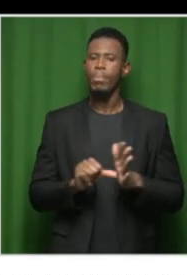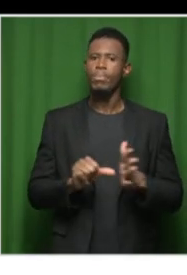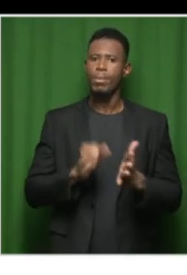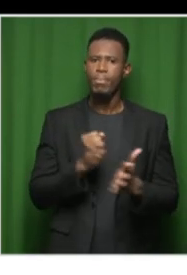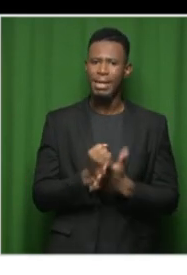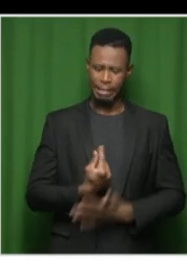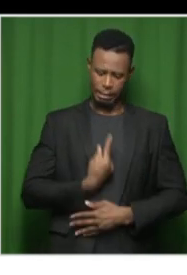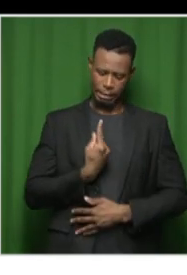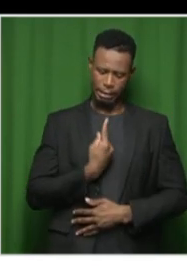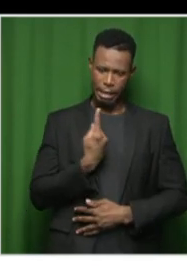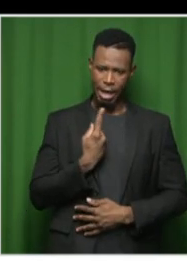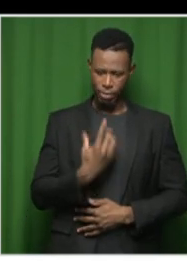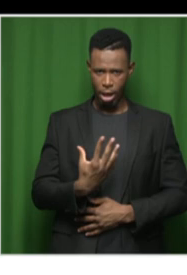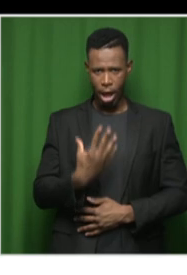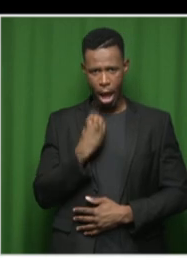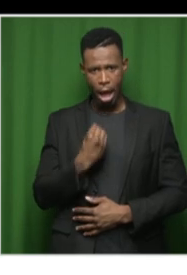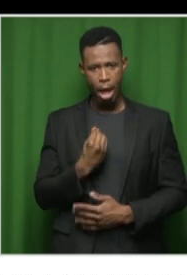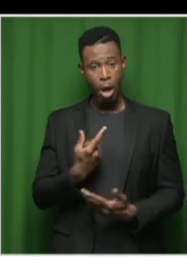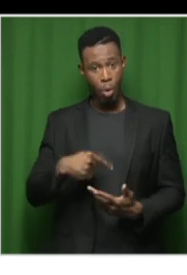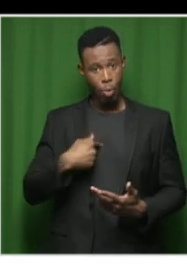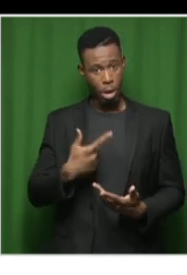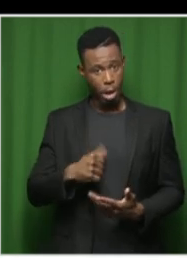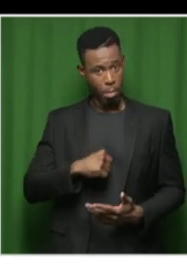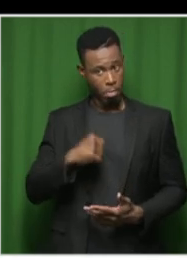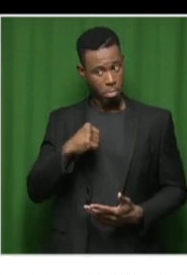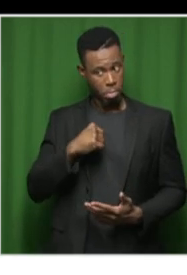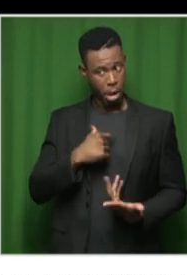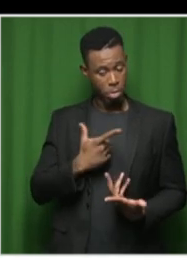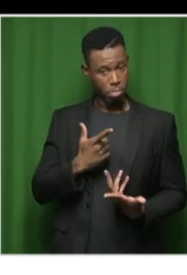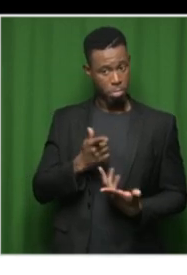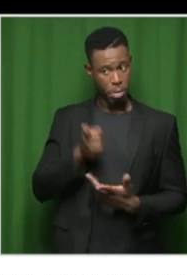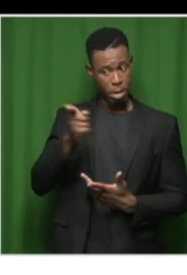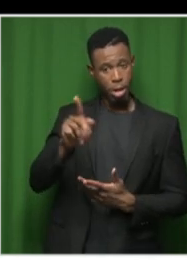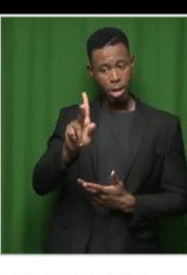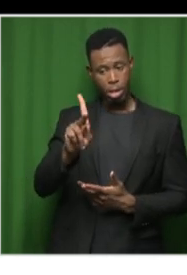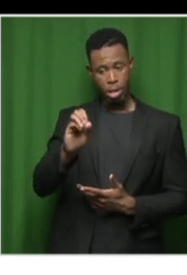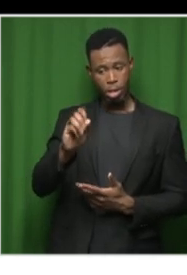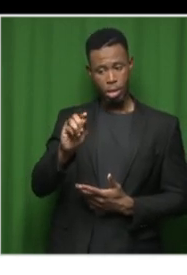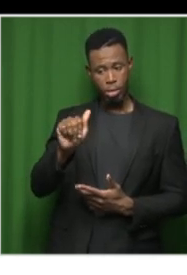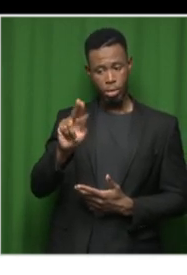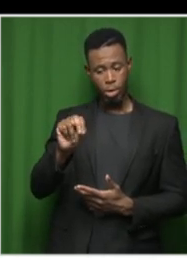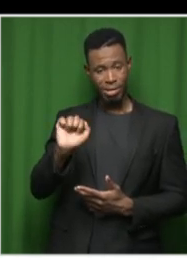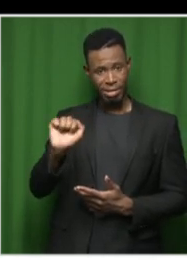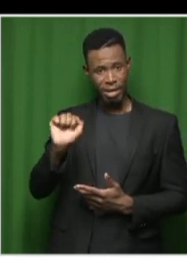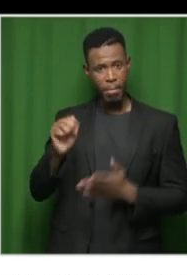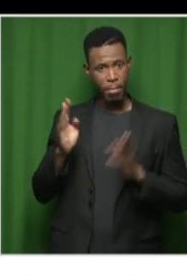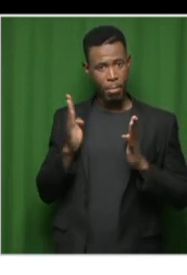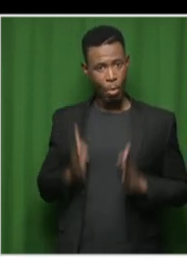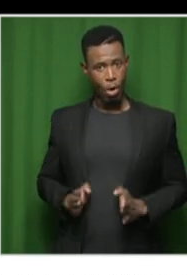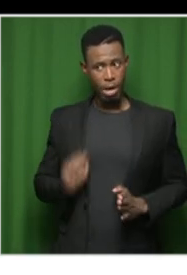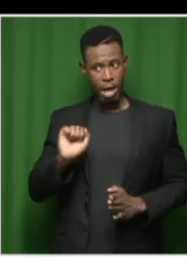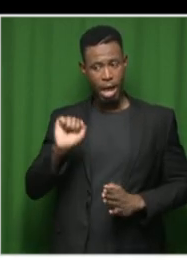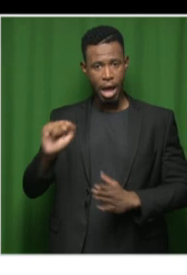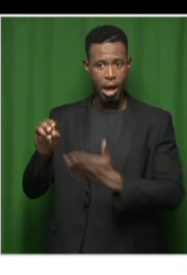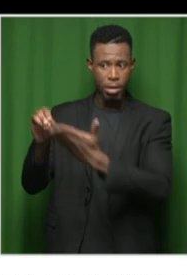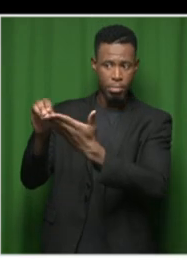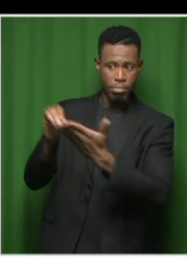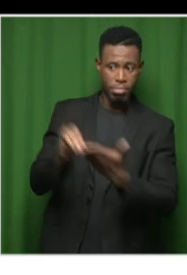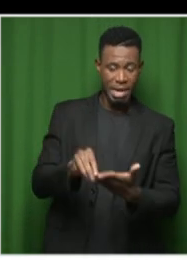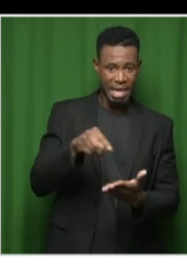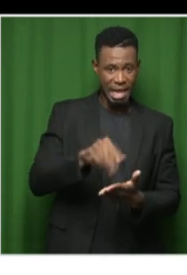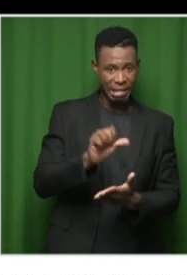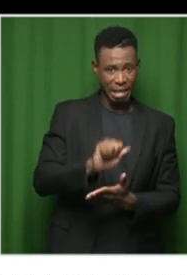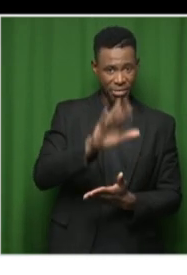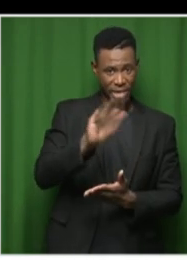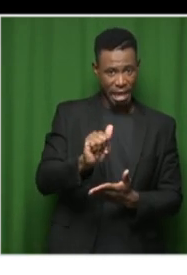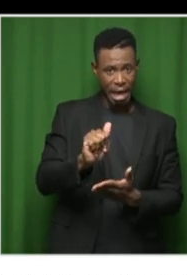proud to bring Moses Kotane's remains back to South Africa so that we could embarrass him.